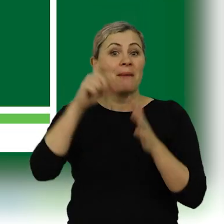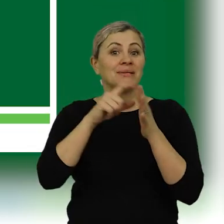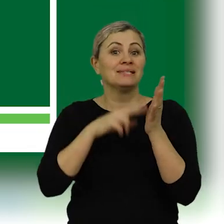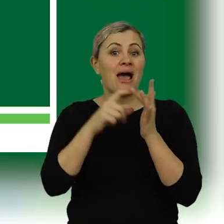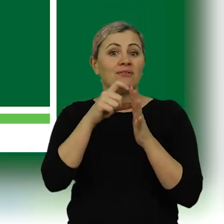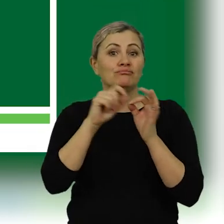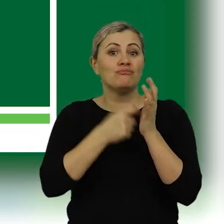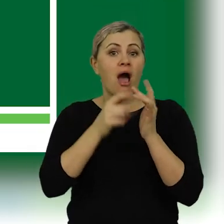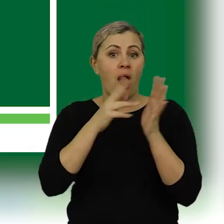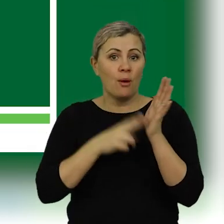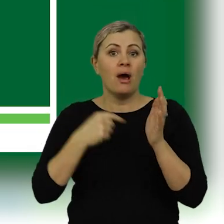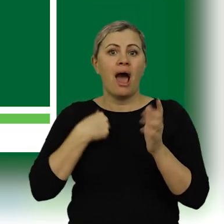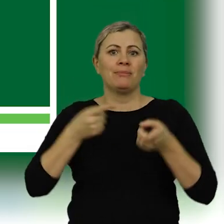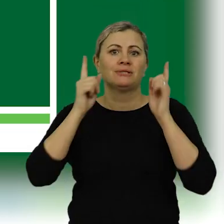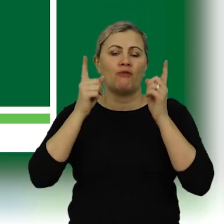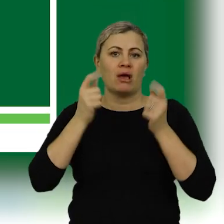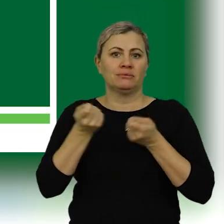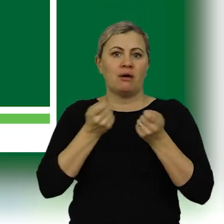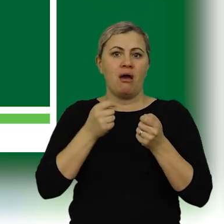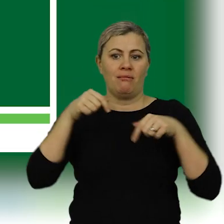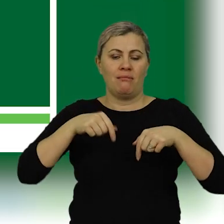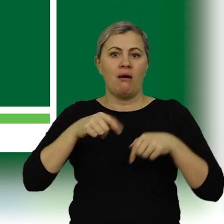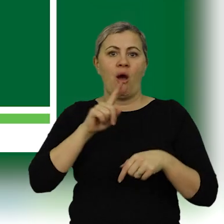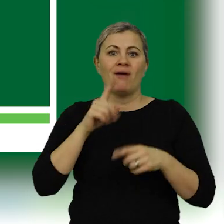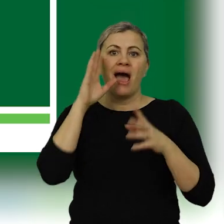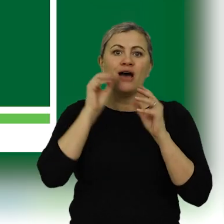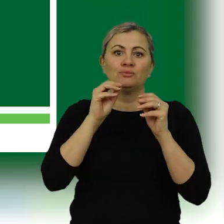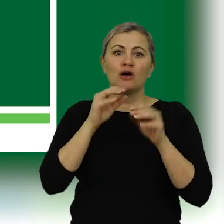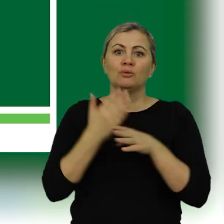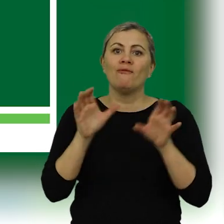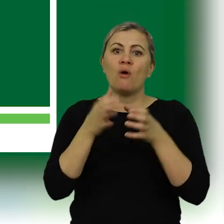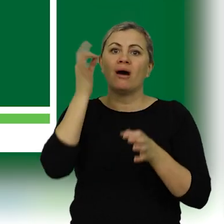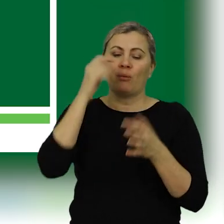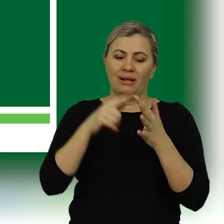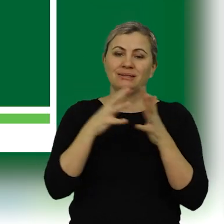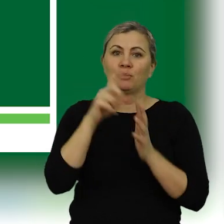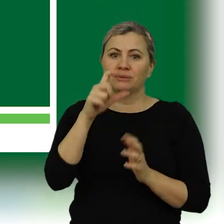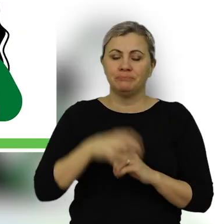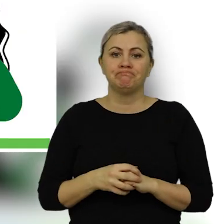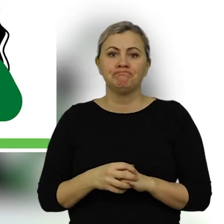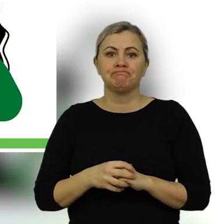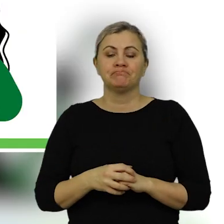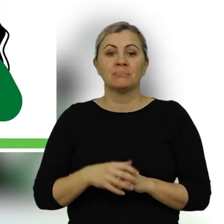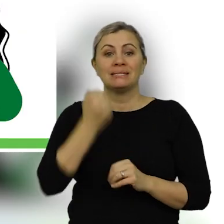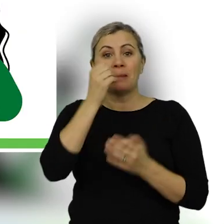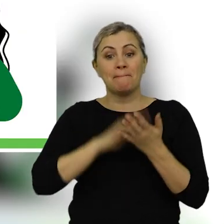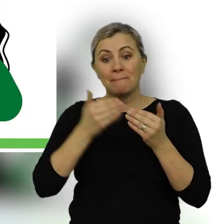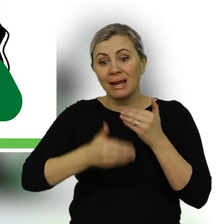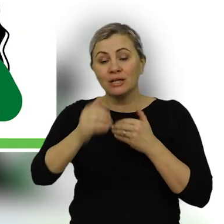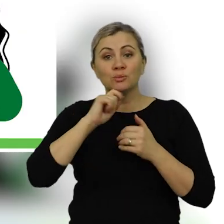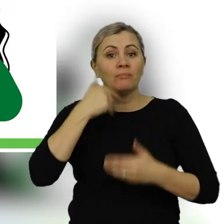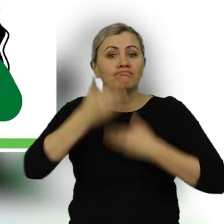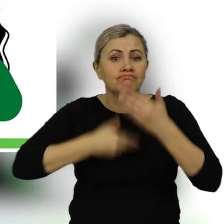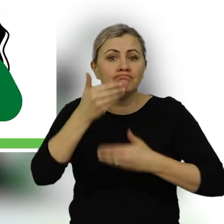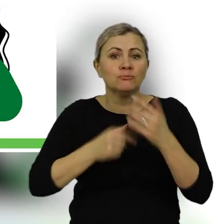My name is David Brown, and I'm the Director of Regulation here at the Education Workforce Council, or EWC. Over the next 10 minutes or